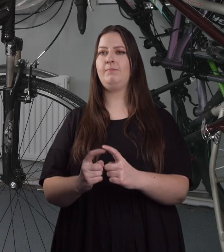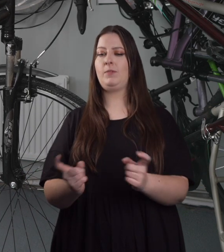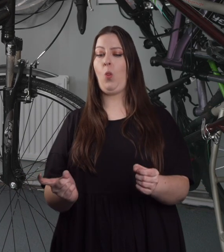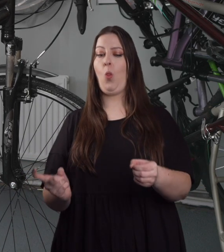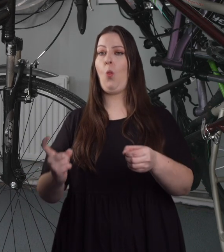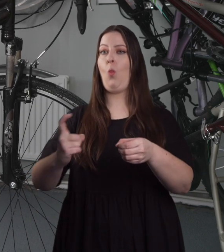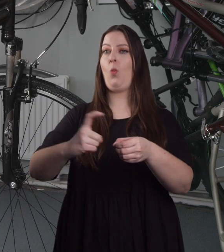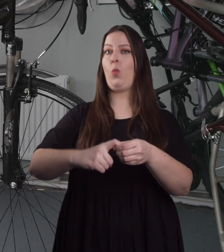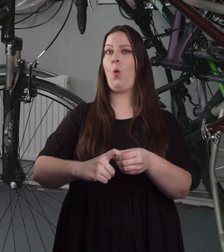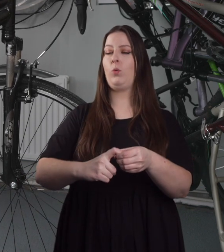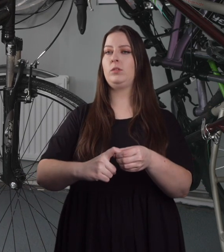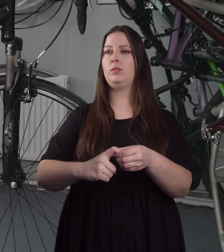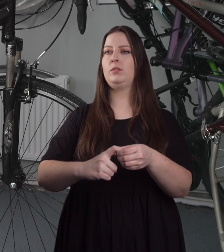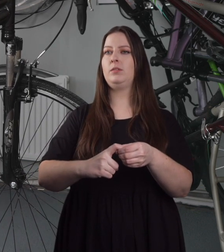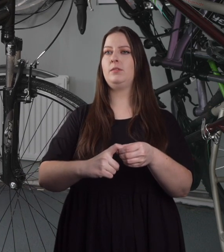Close the brake.